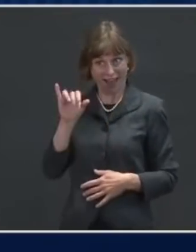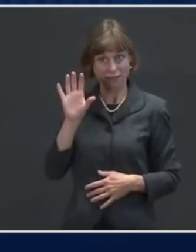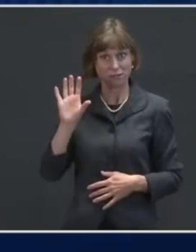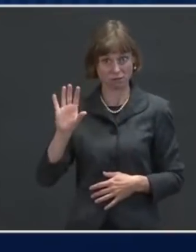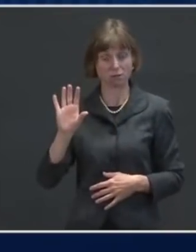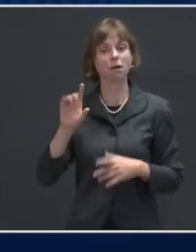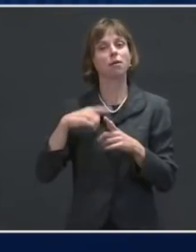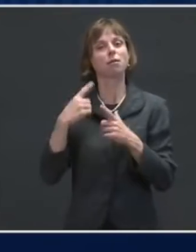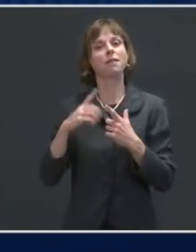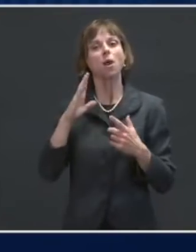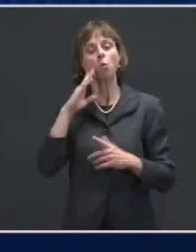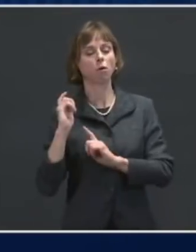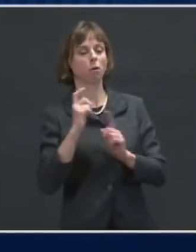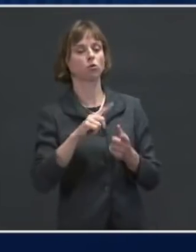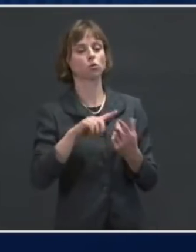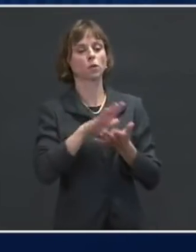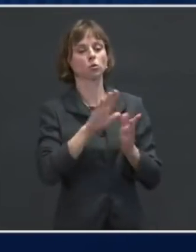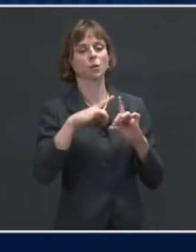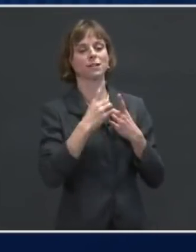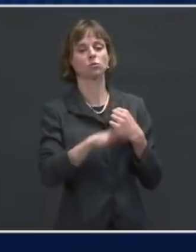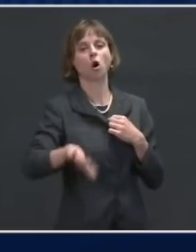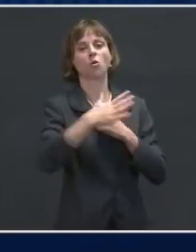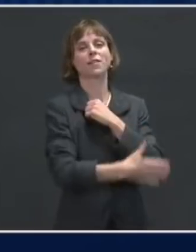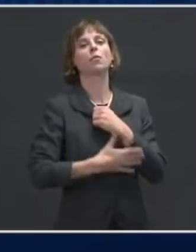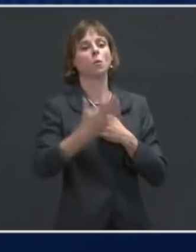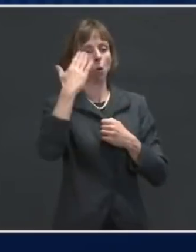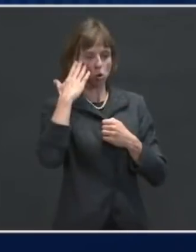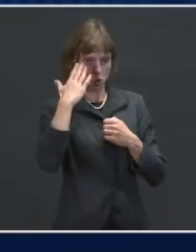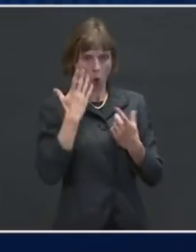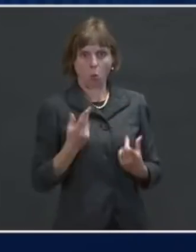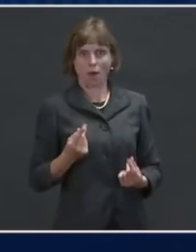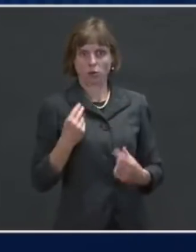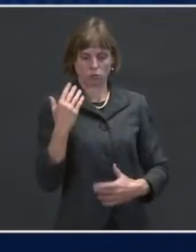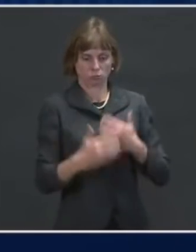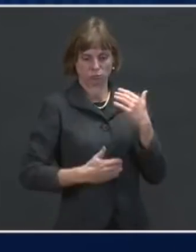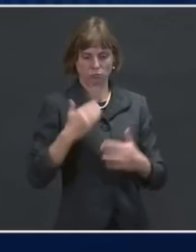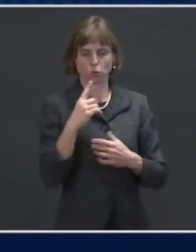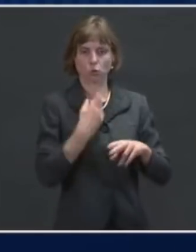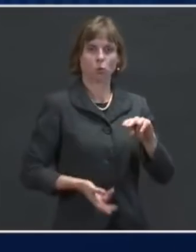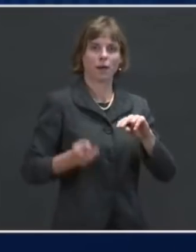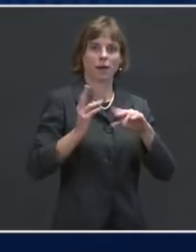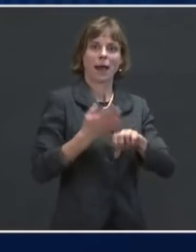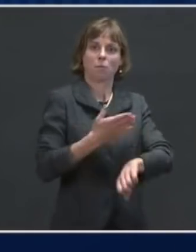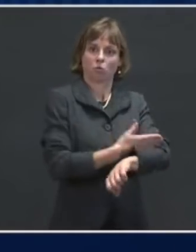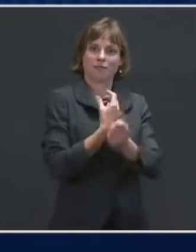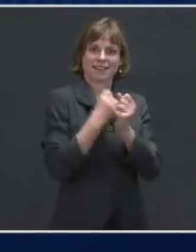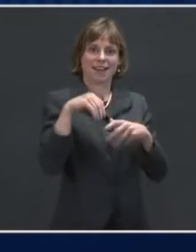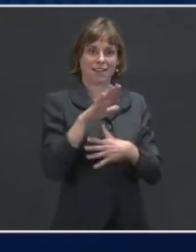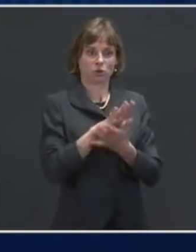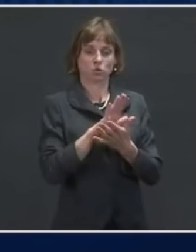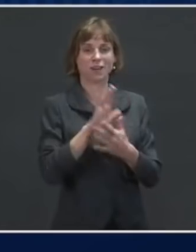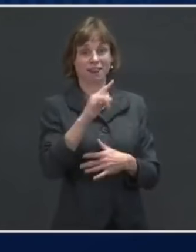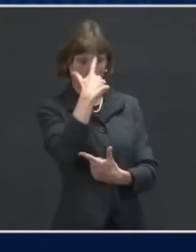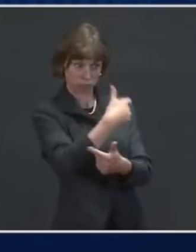a sense to school districts across the country on the steps that they can take to increase the safety in their schools. It will be up to school districts, but that's really the next